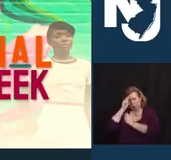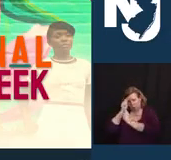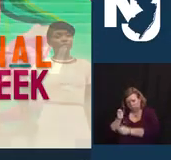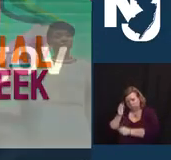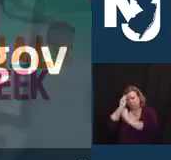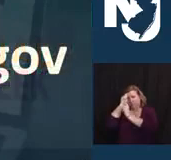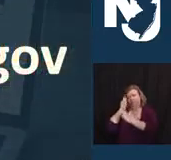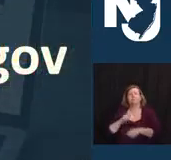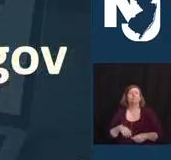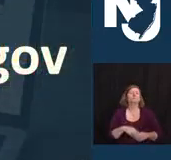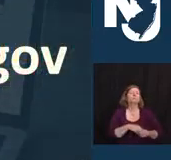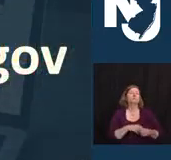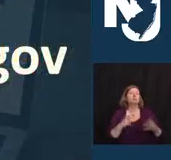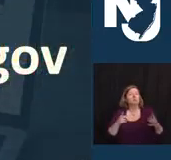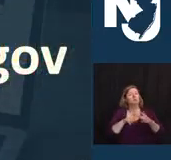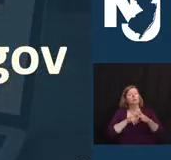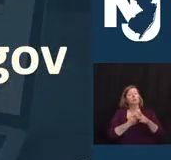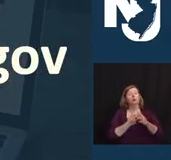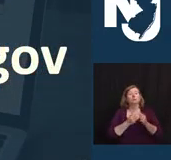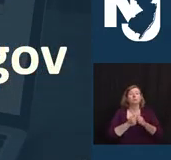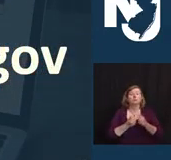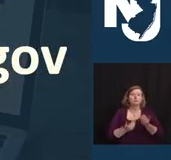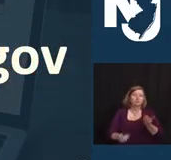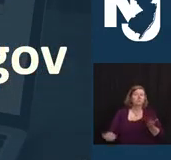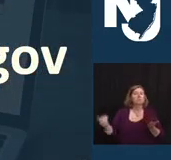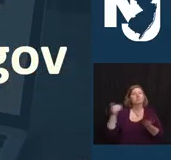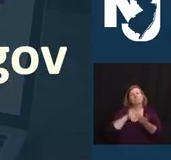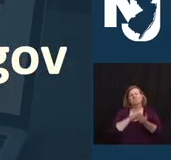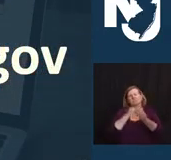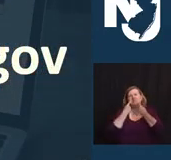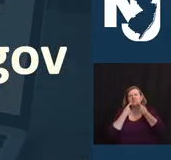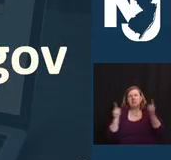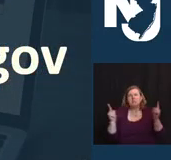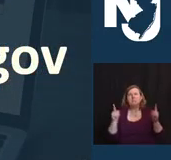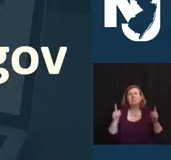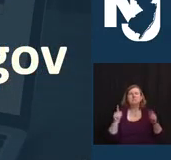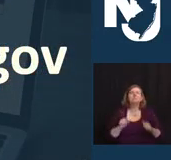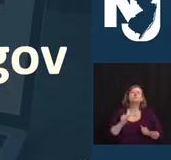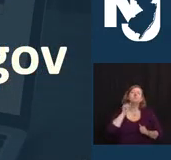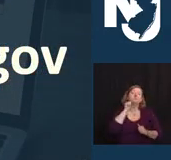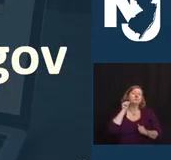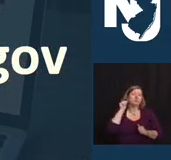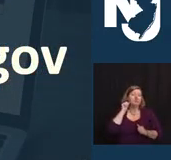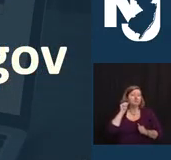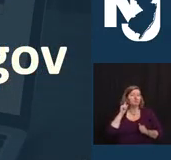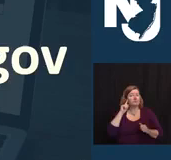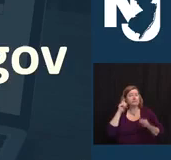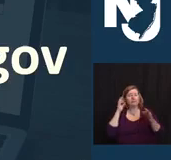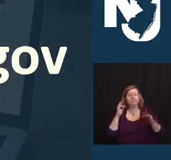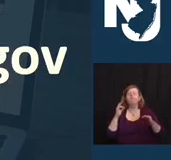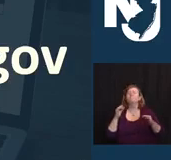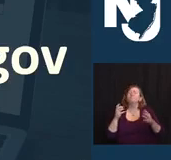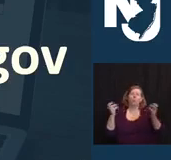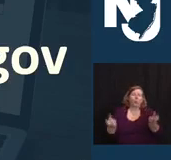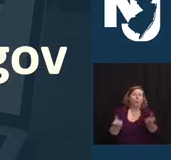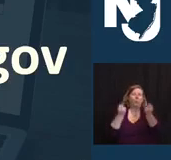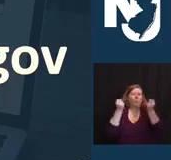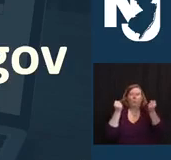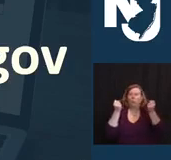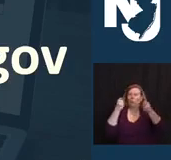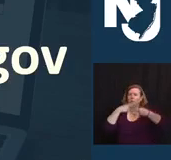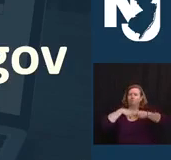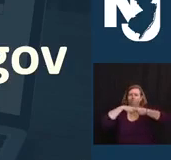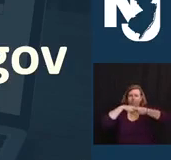Now, I must start by reiterating our announcement from yesterday of our decision to temporarily pause the administration of